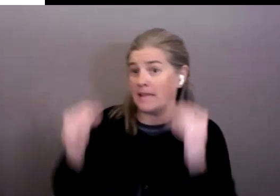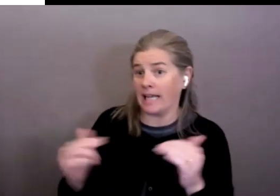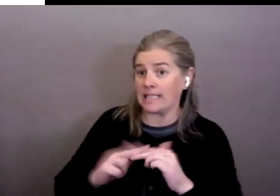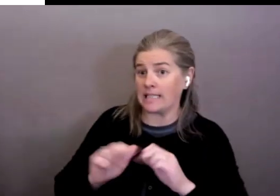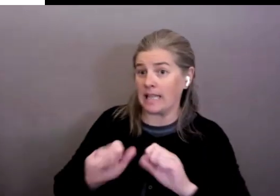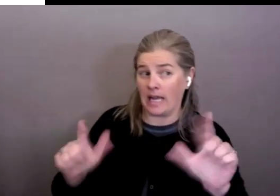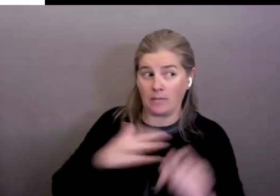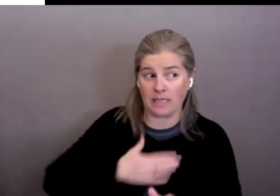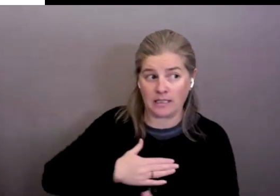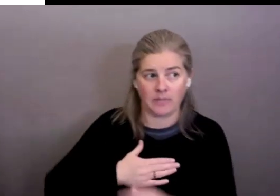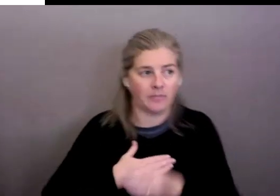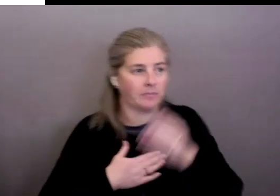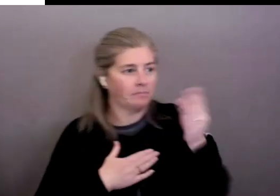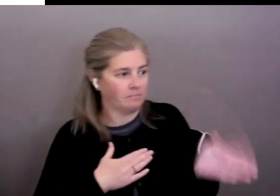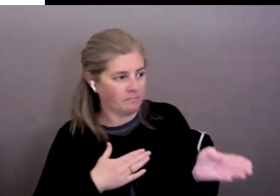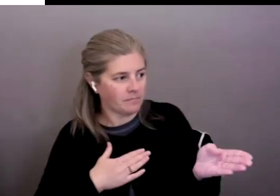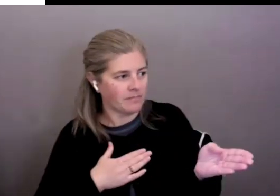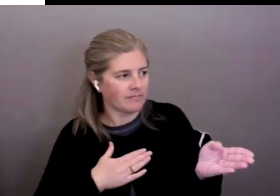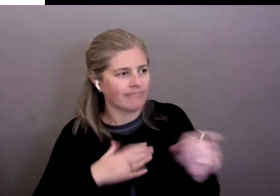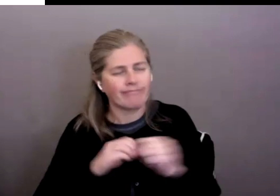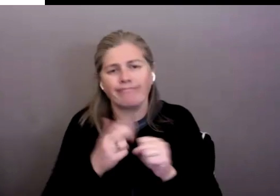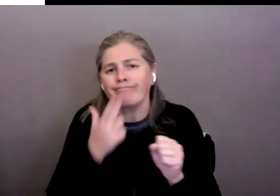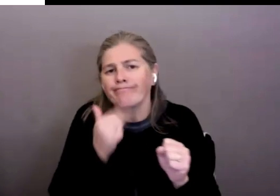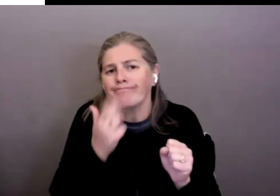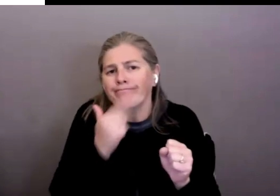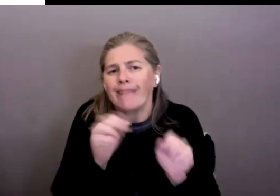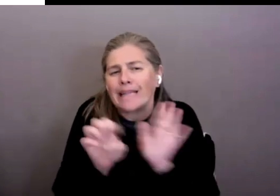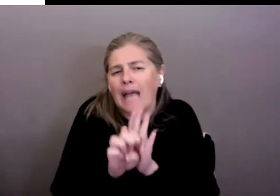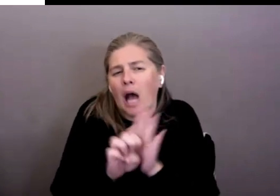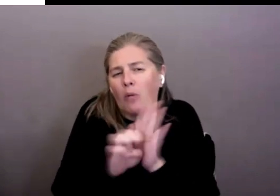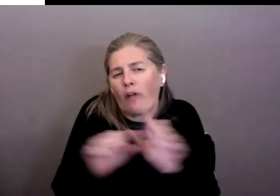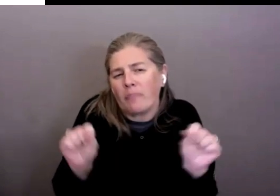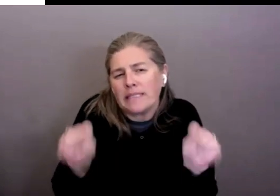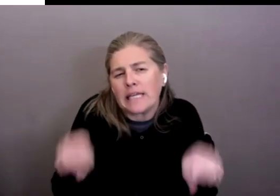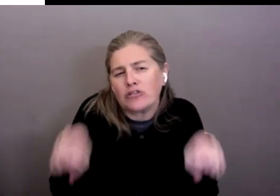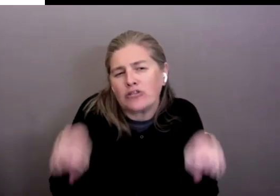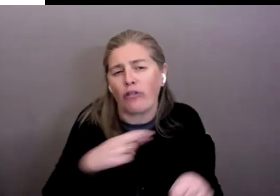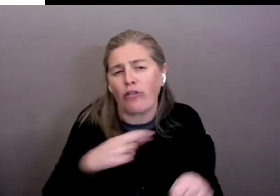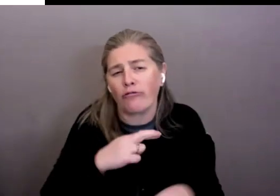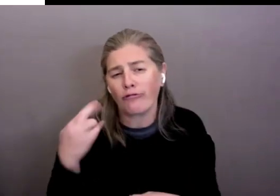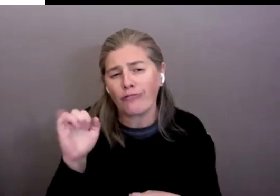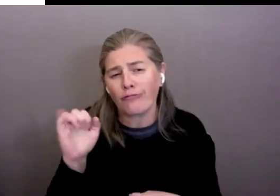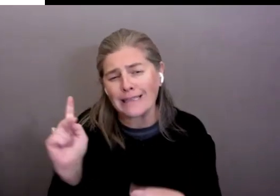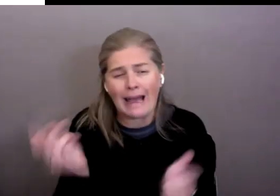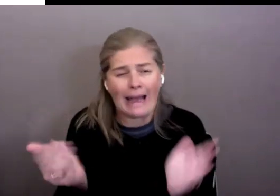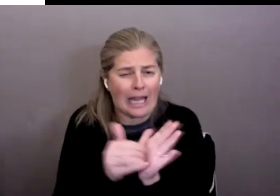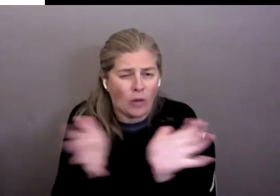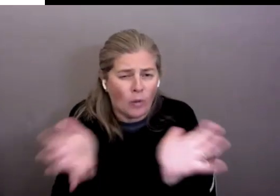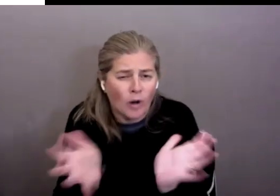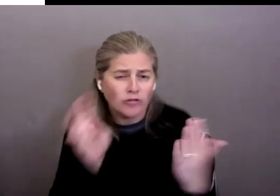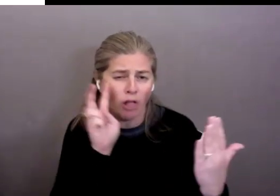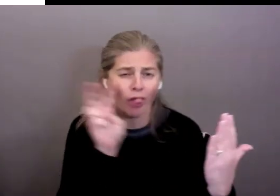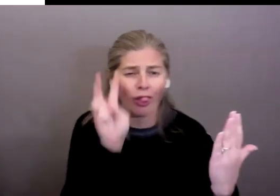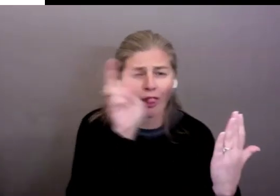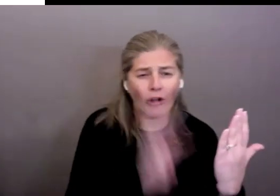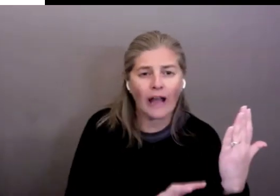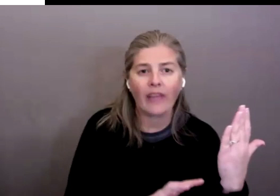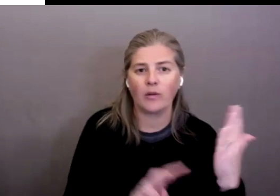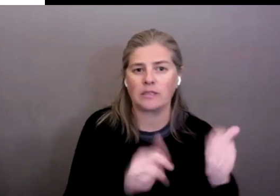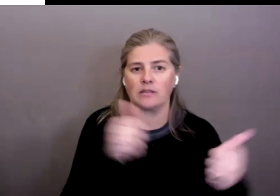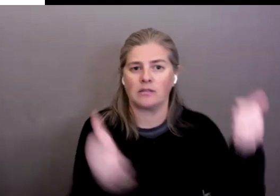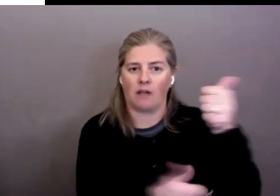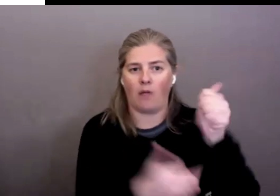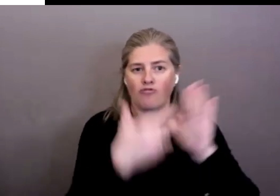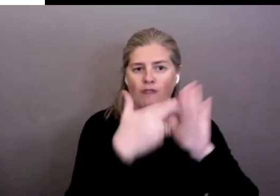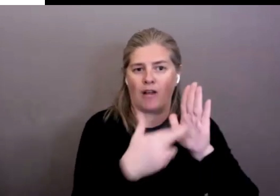This slide includes a small example of potential risks. Again, I encourage you to look at the sub-regulatory guidance that we've